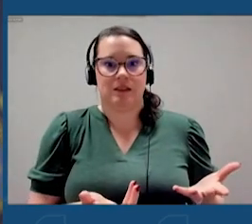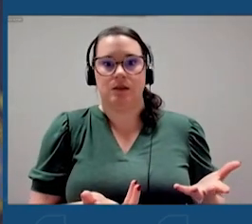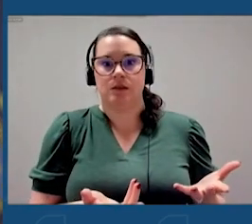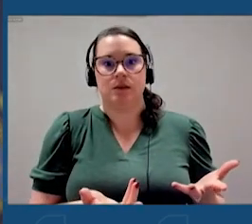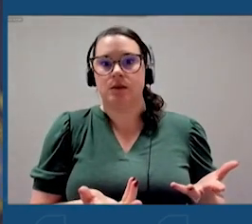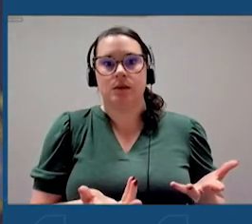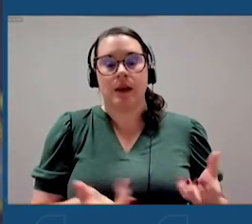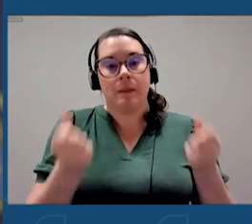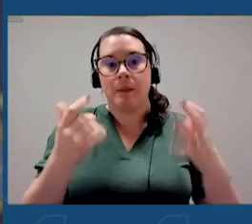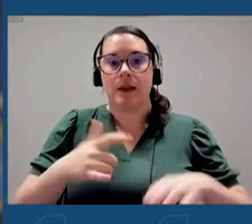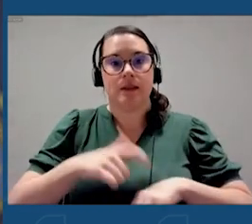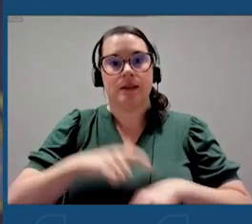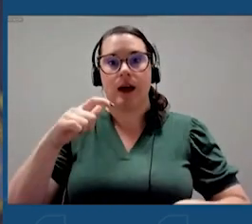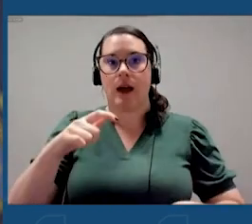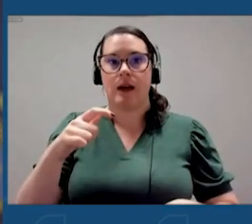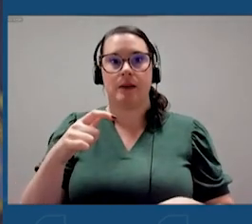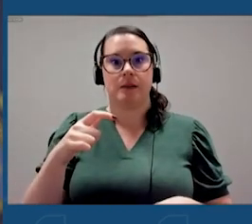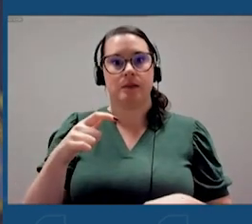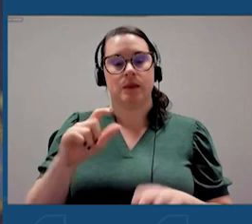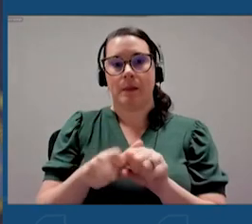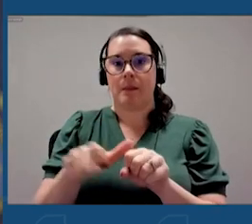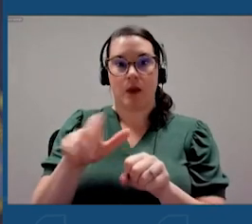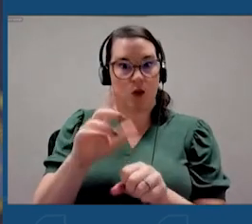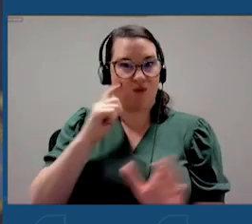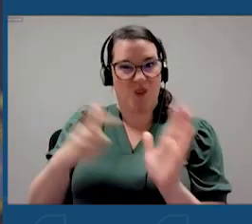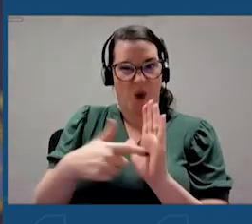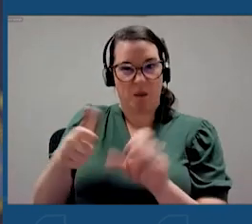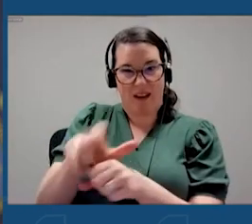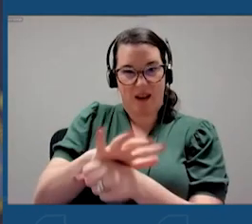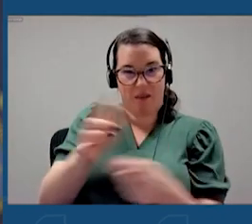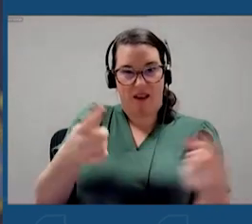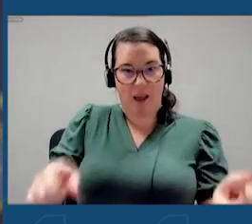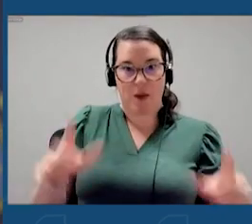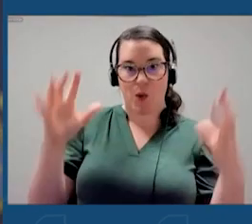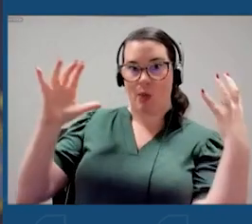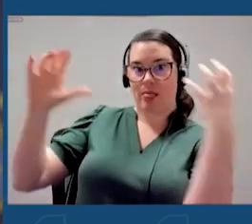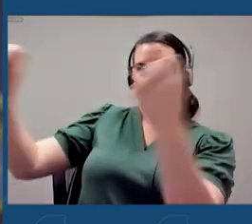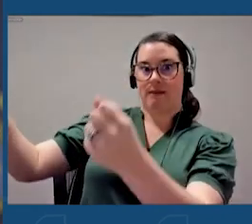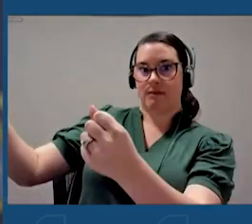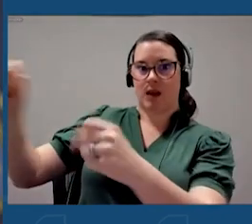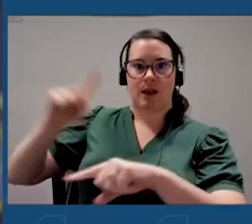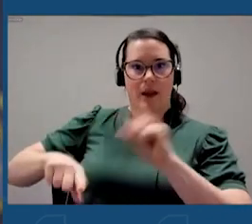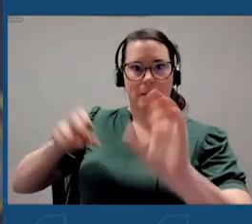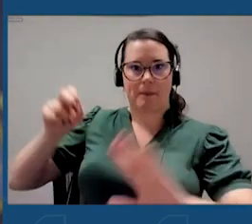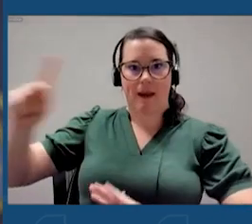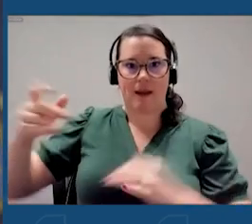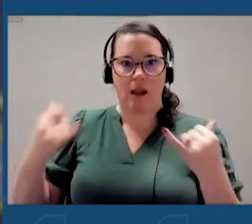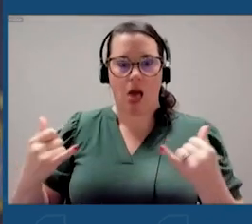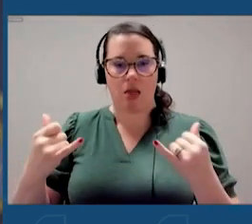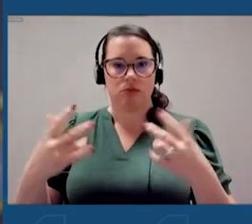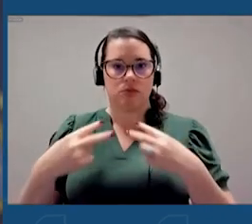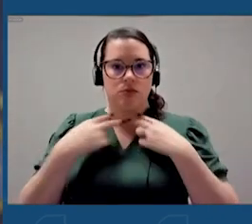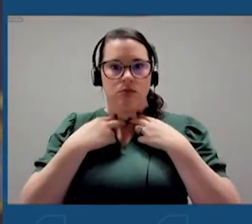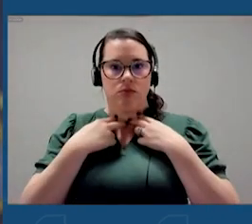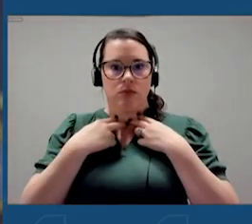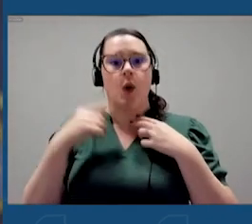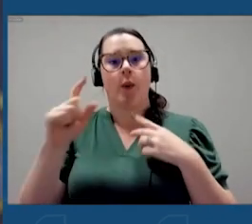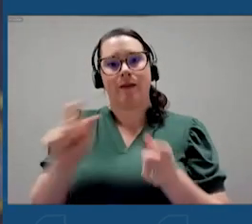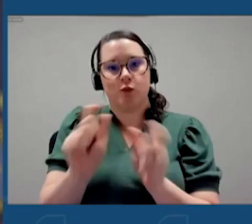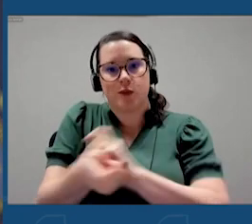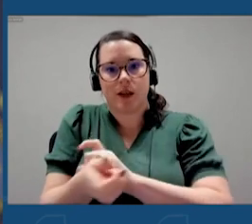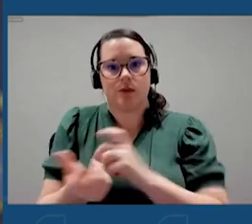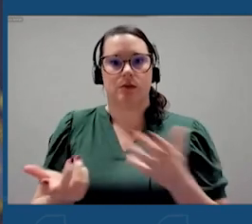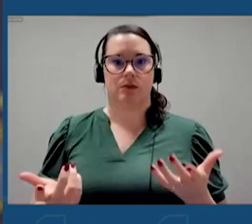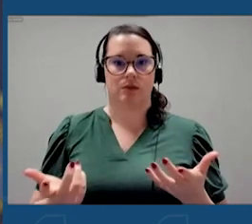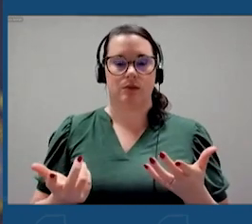lot of times, as we've seen after the pandemic, you leave the workforce, you never get back. So we have to do something differently. Last year,